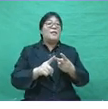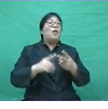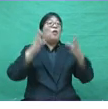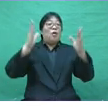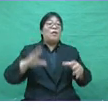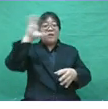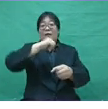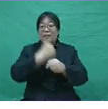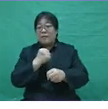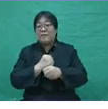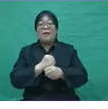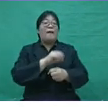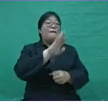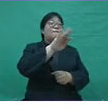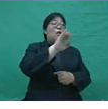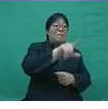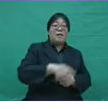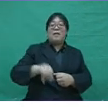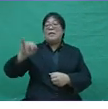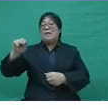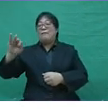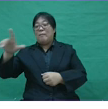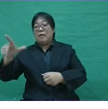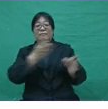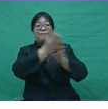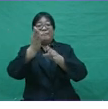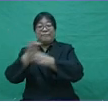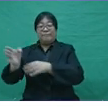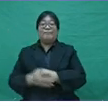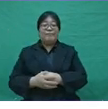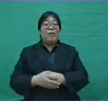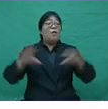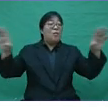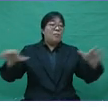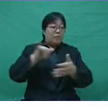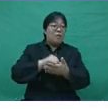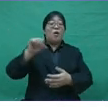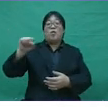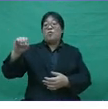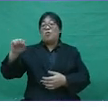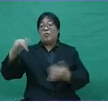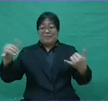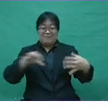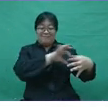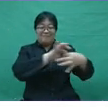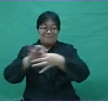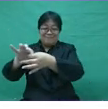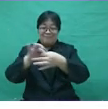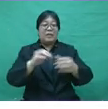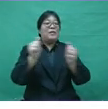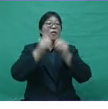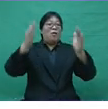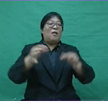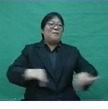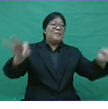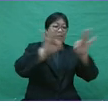in between formal and informal sector. In doing so, SOXO is building cooperation with key players and